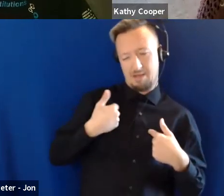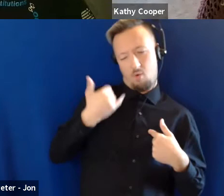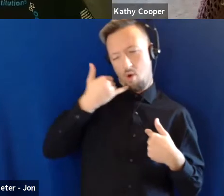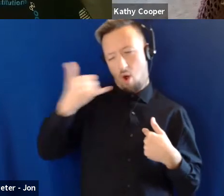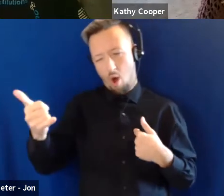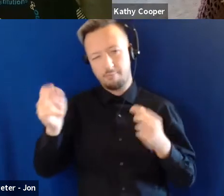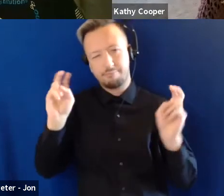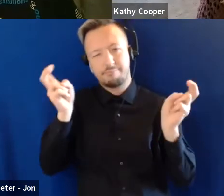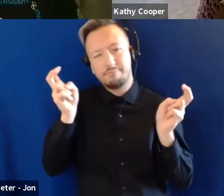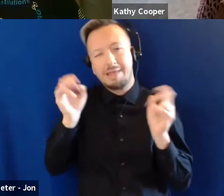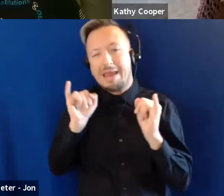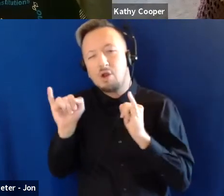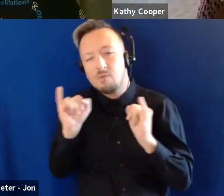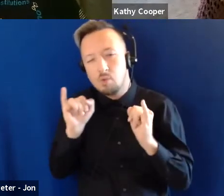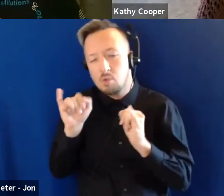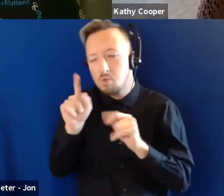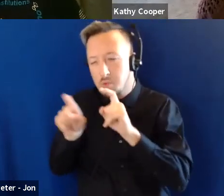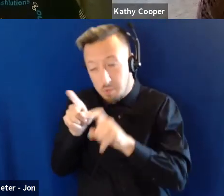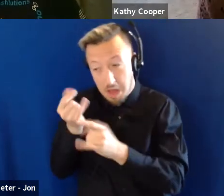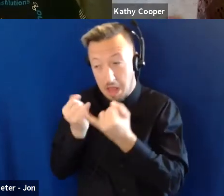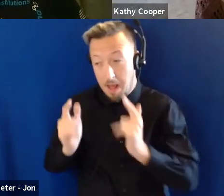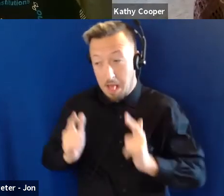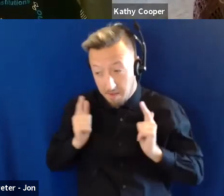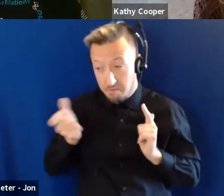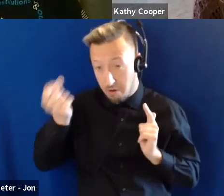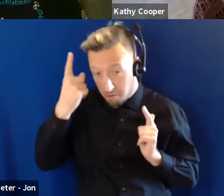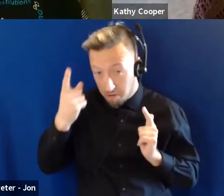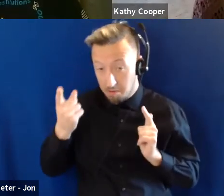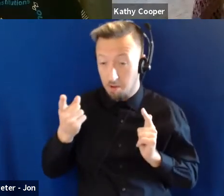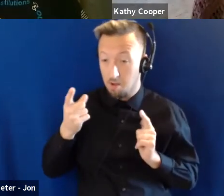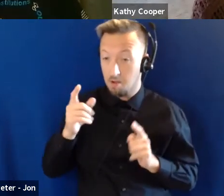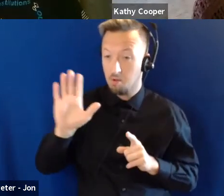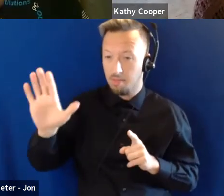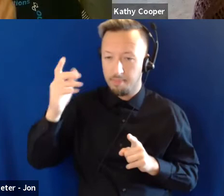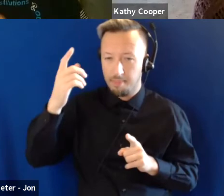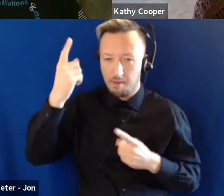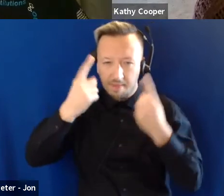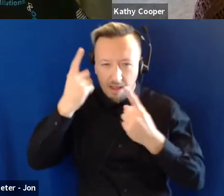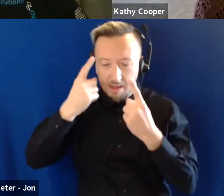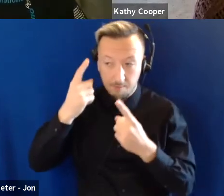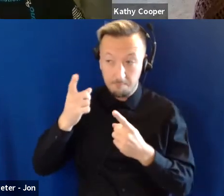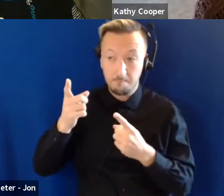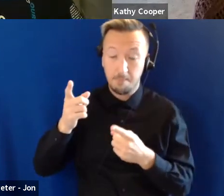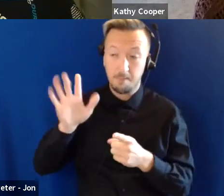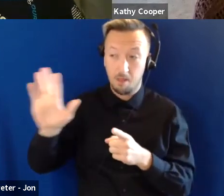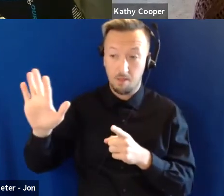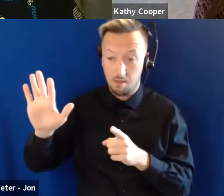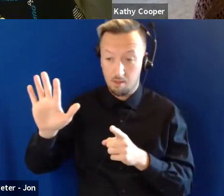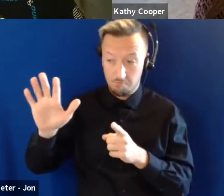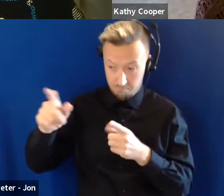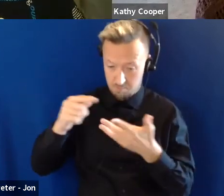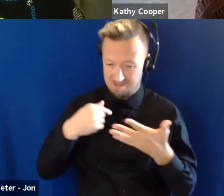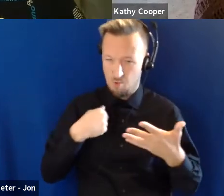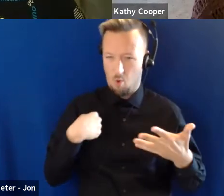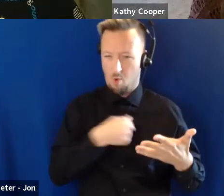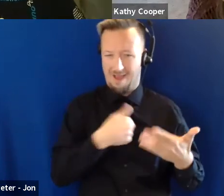make sure they understand what independent living is and they have that philosophy, and just to kind of see if they, you know, meet any of the other check